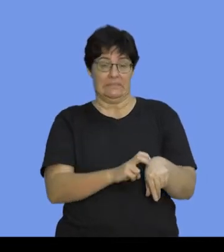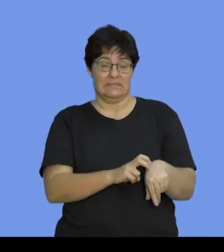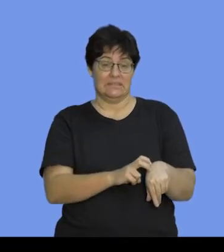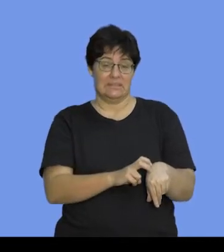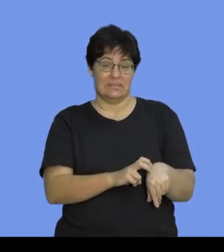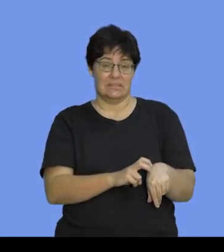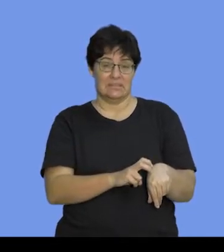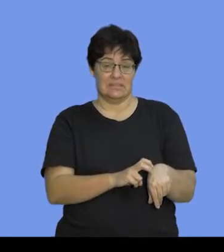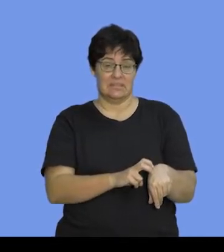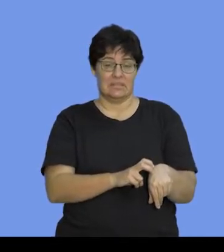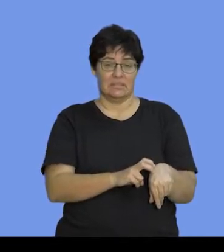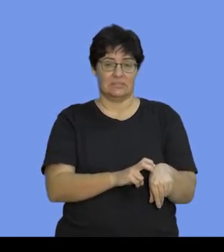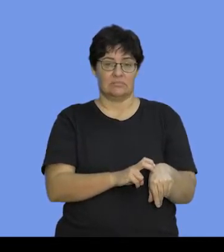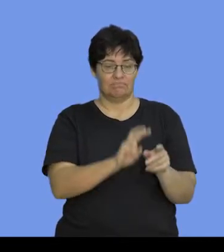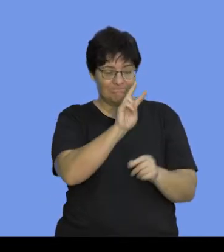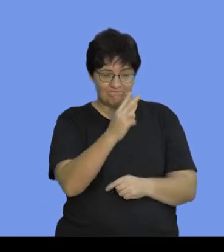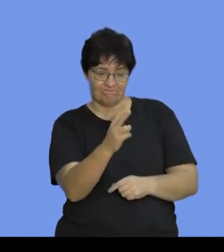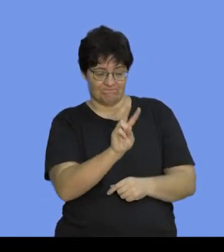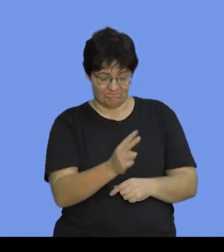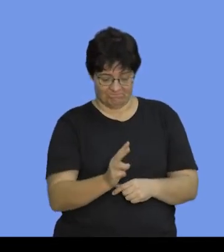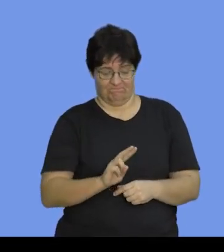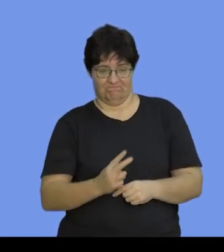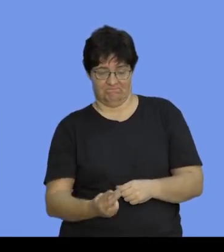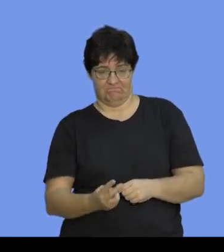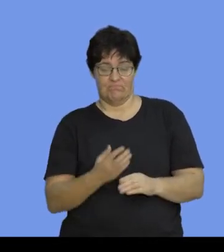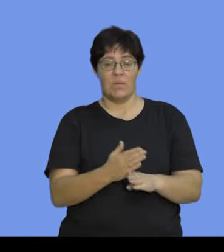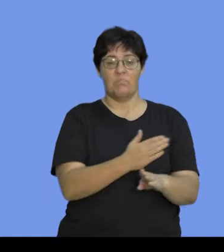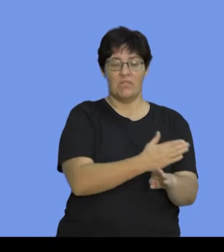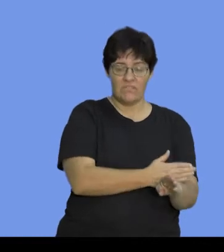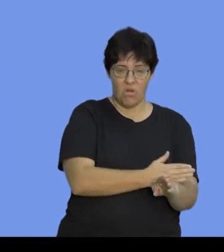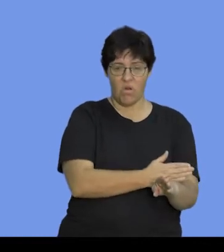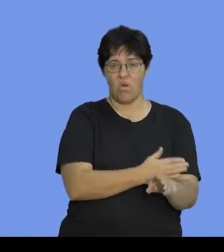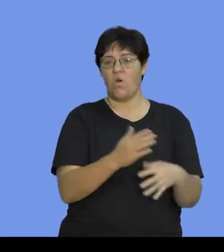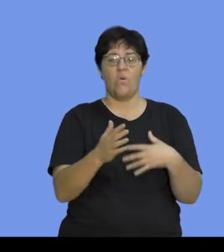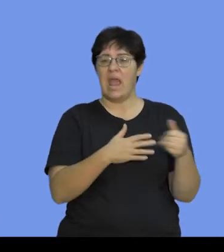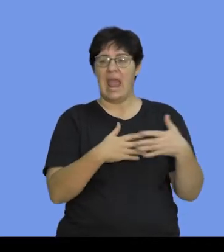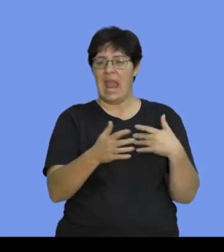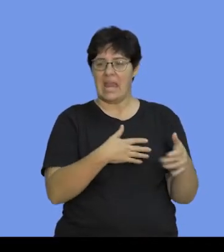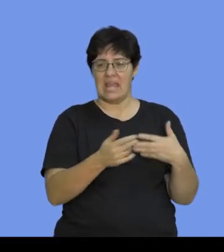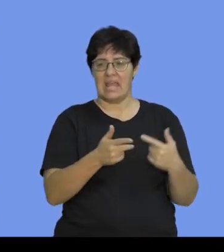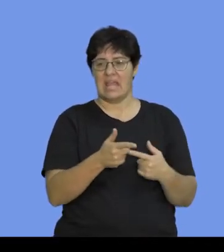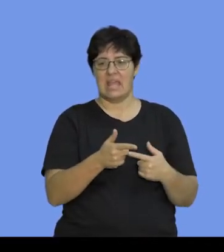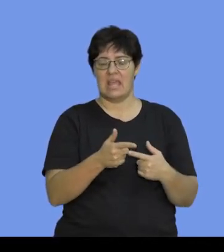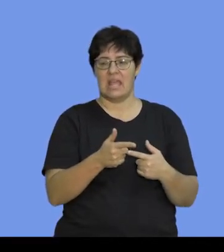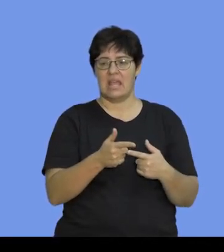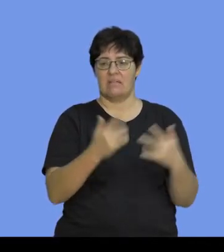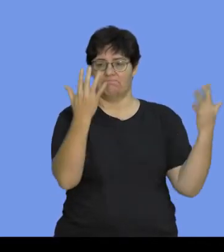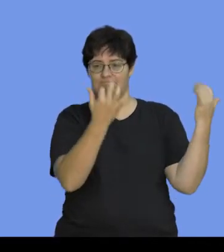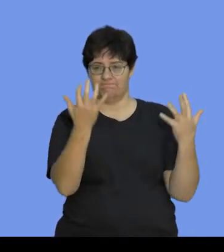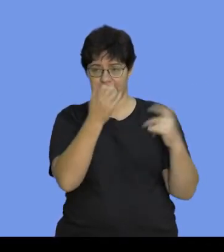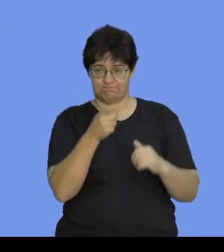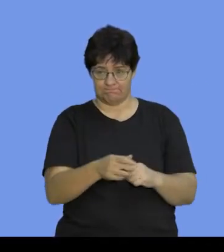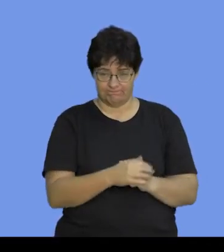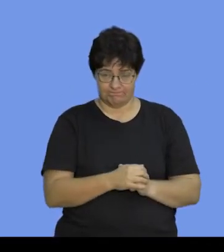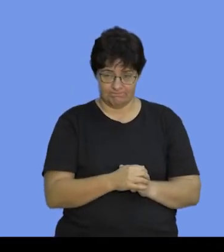to actually carry out conversions, okay, before we do any stoichiometric calculations, all right? Now, some of the